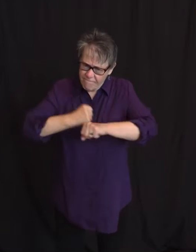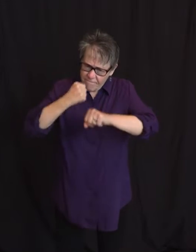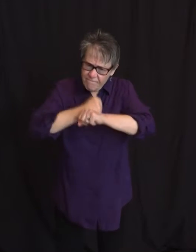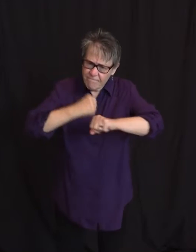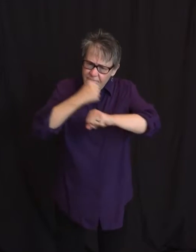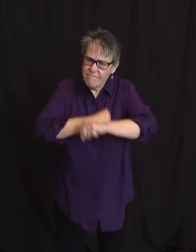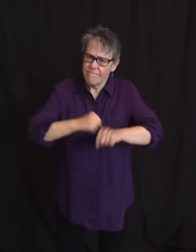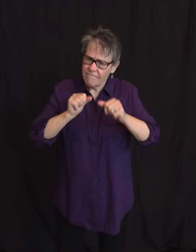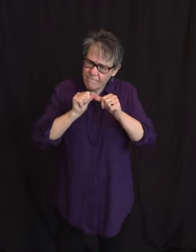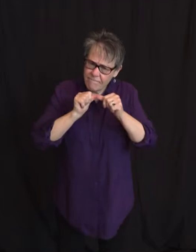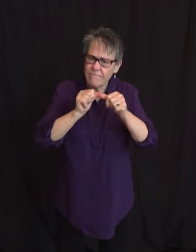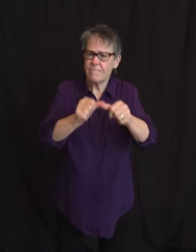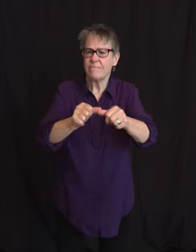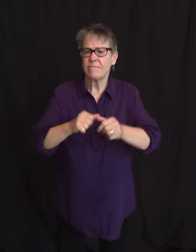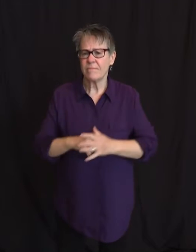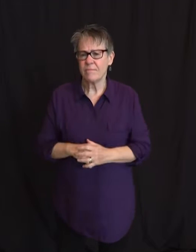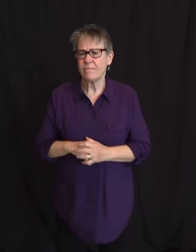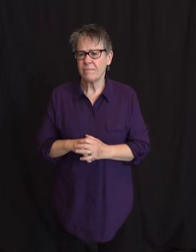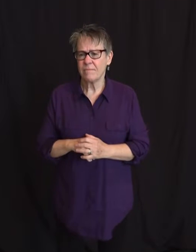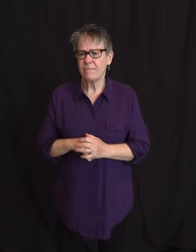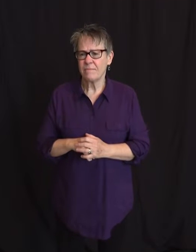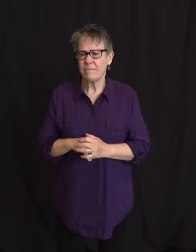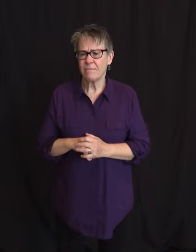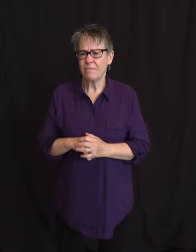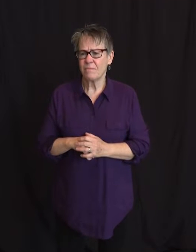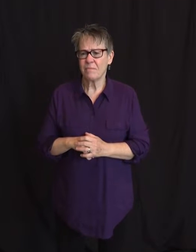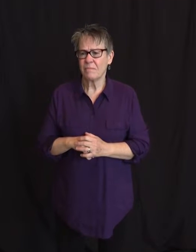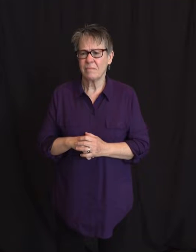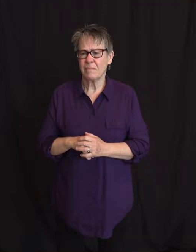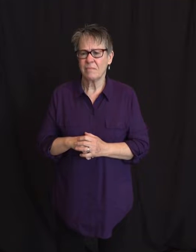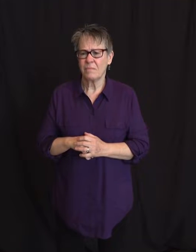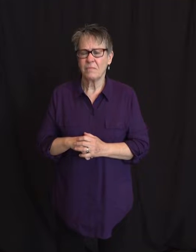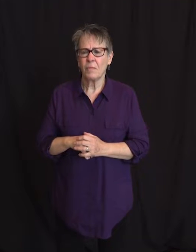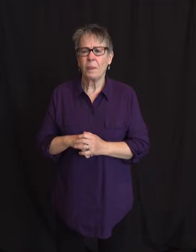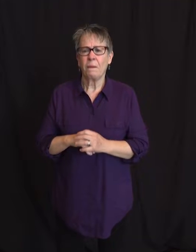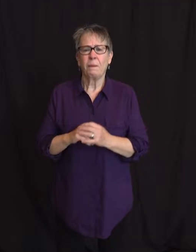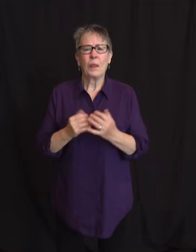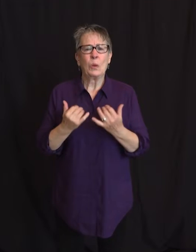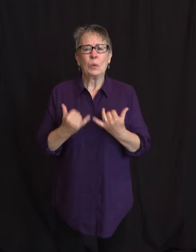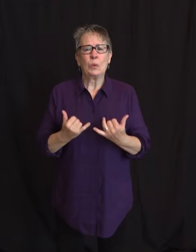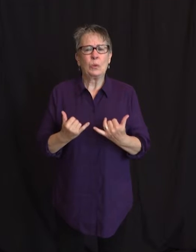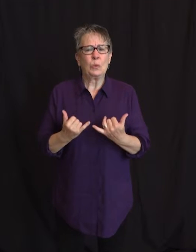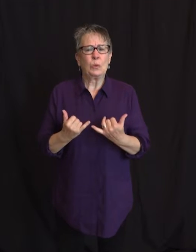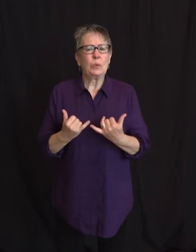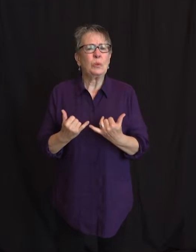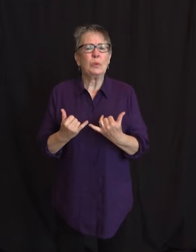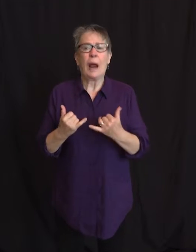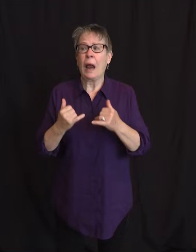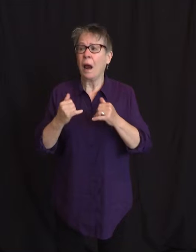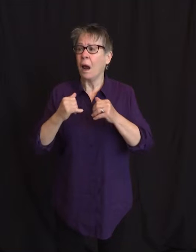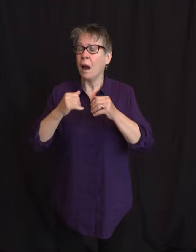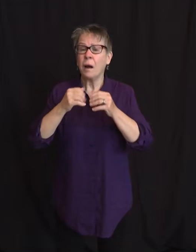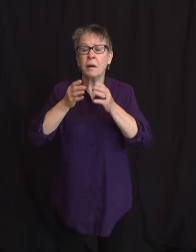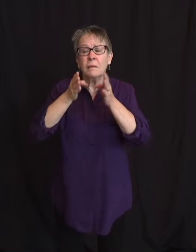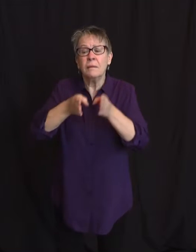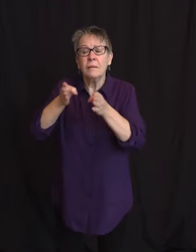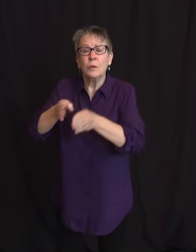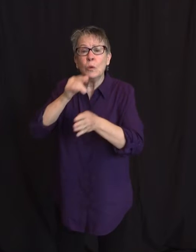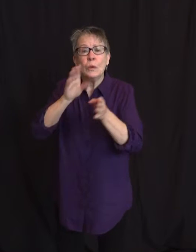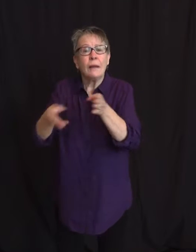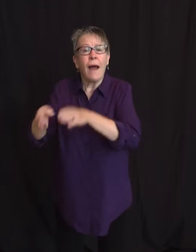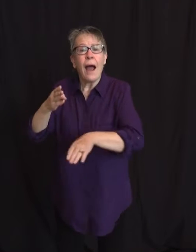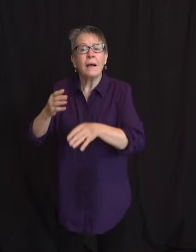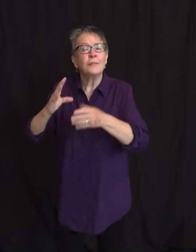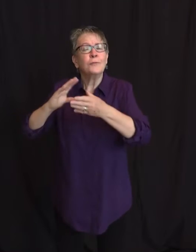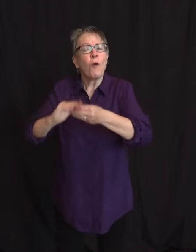of respect for the fact that we have a very full agenda for us today. We also have a White House call at 2 o'clock, so we may have to shut things a little